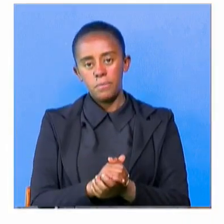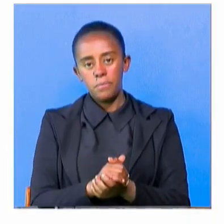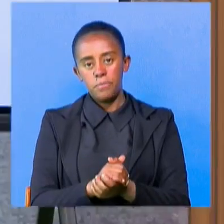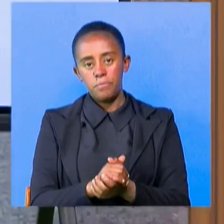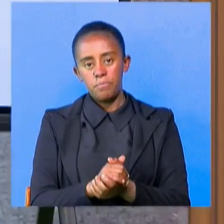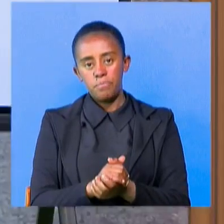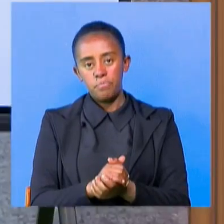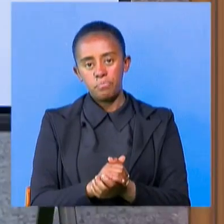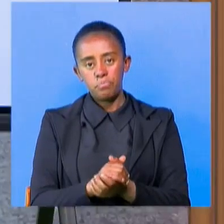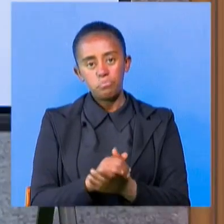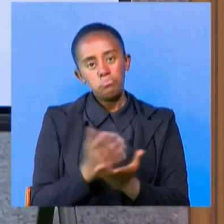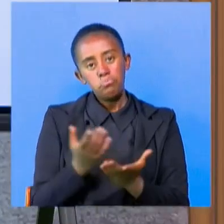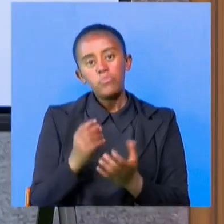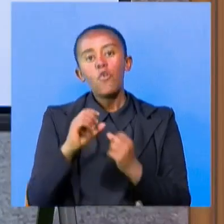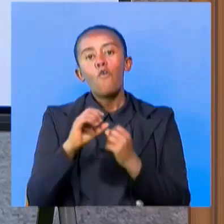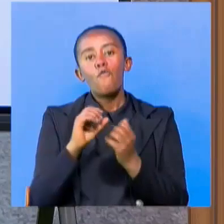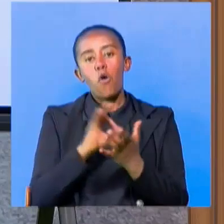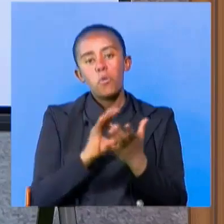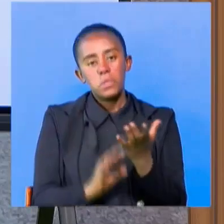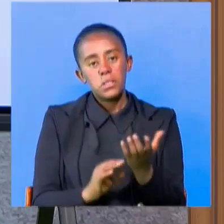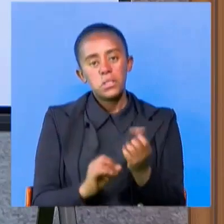These are the forms.